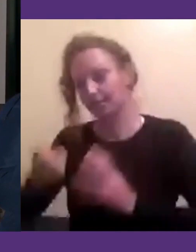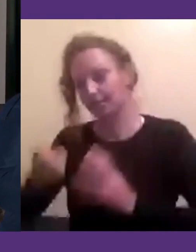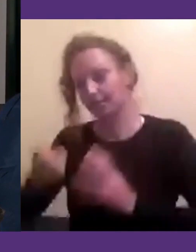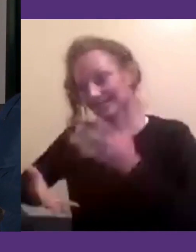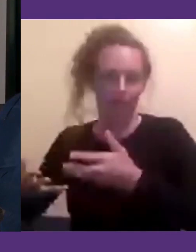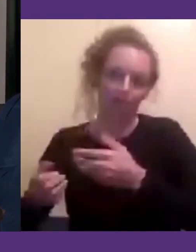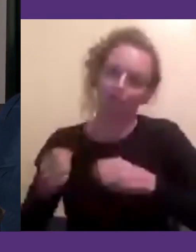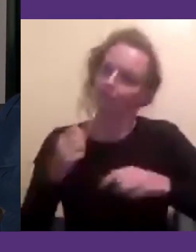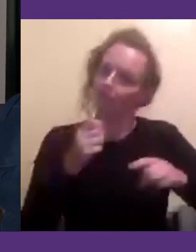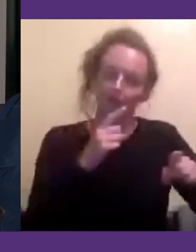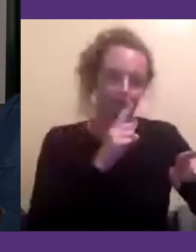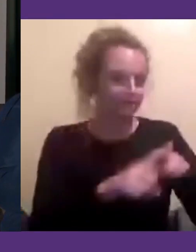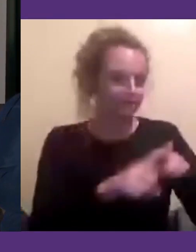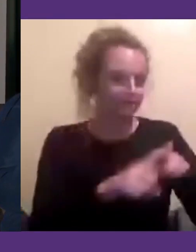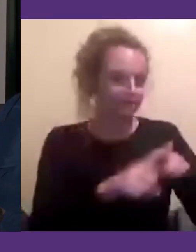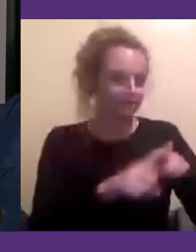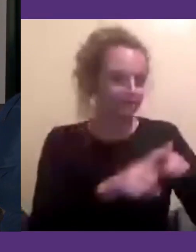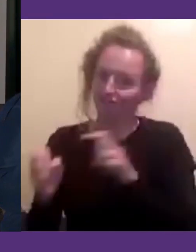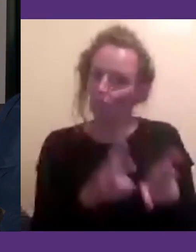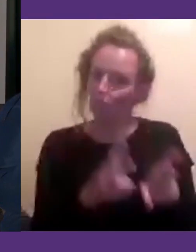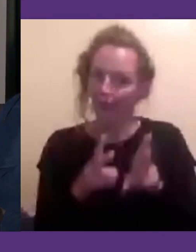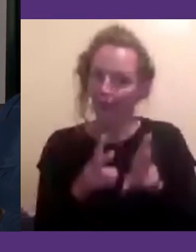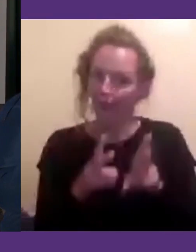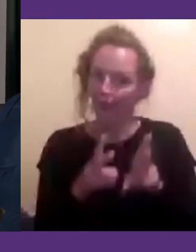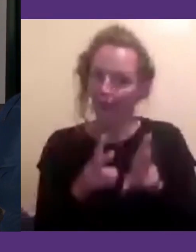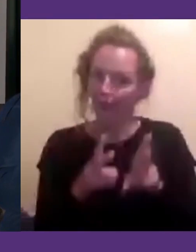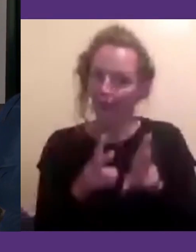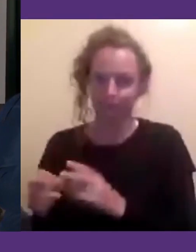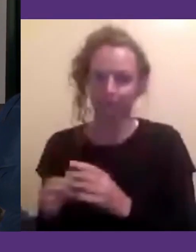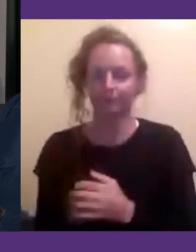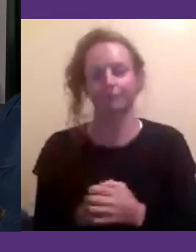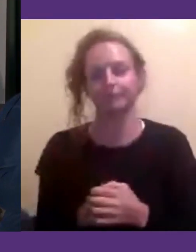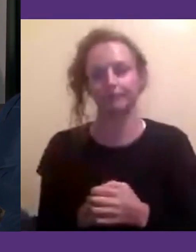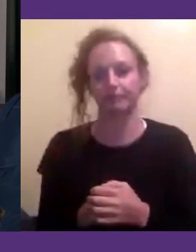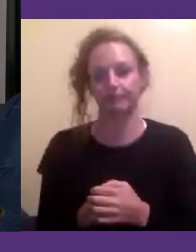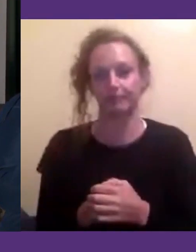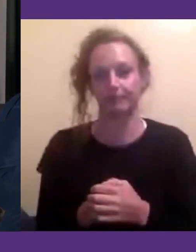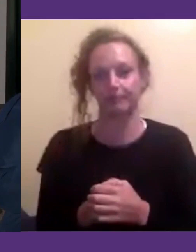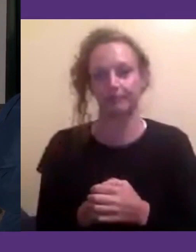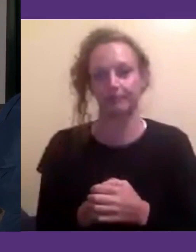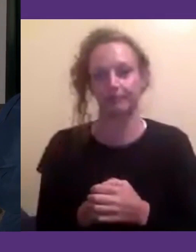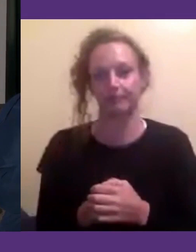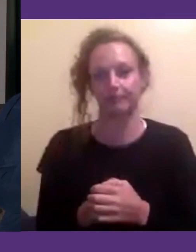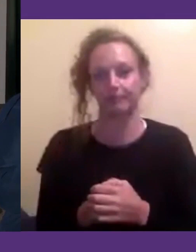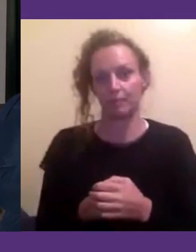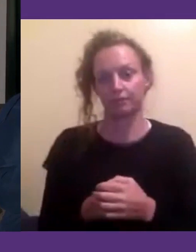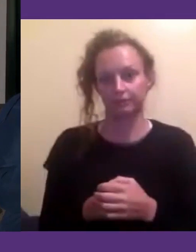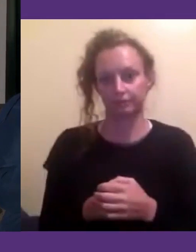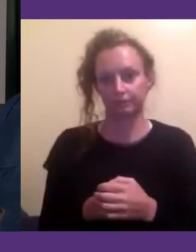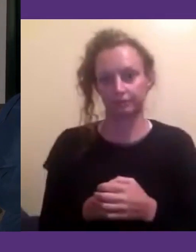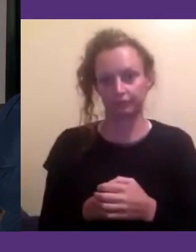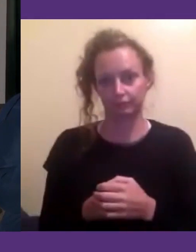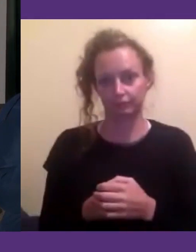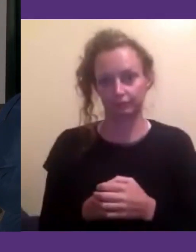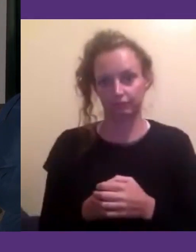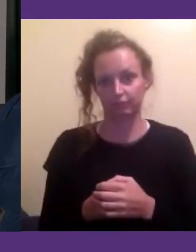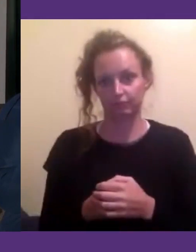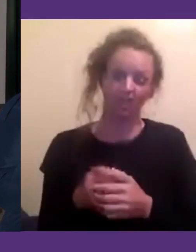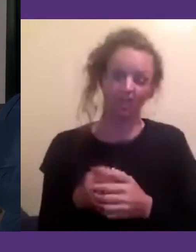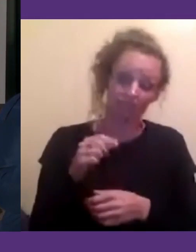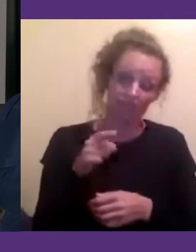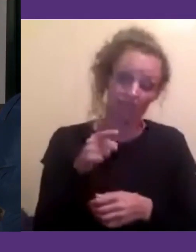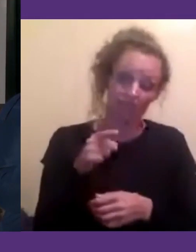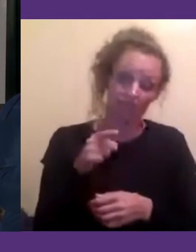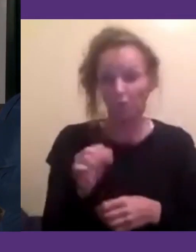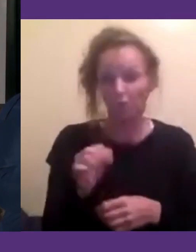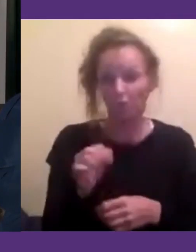team, or are you in a team where you feel that's news to them, or are you just, I mean, in a news team there will be lots of different skills. Some people will be